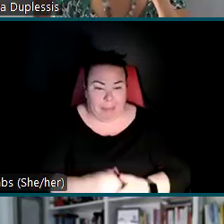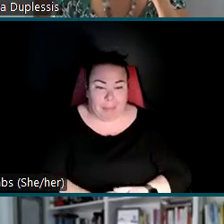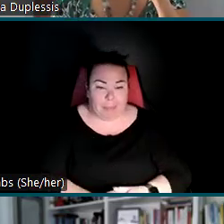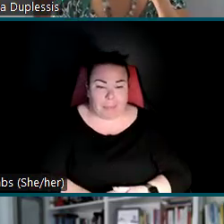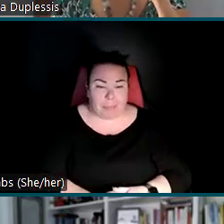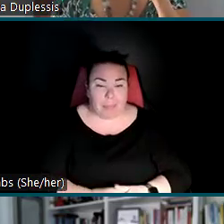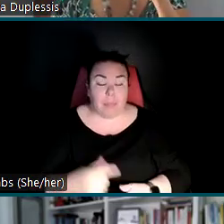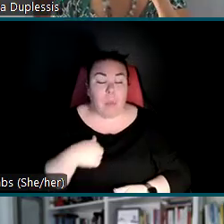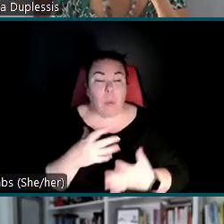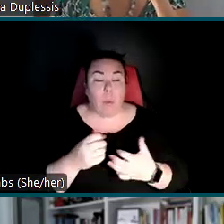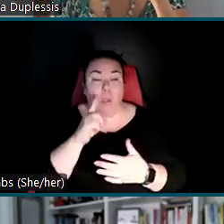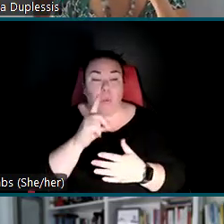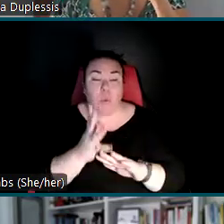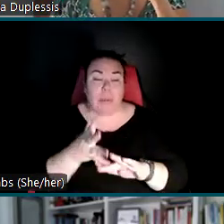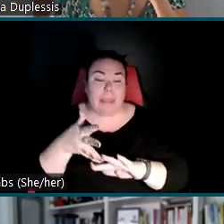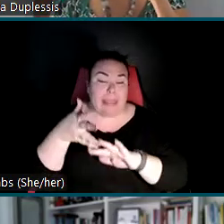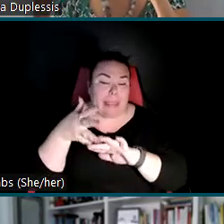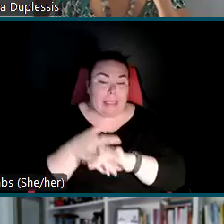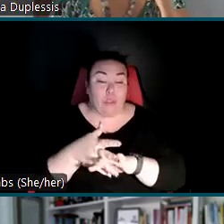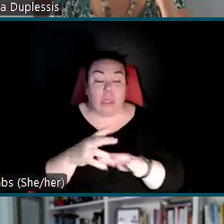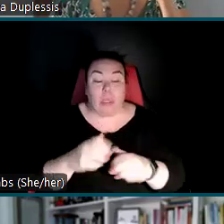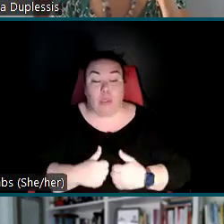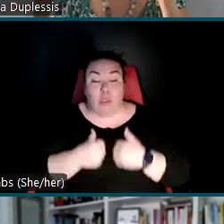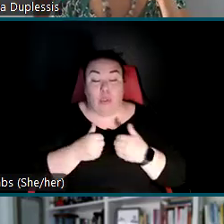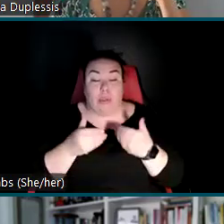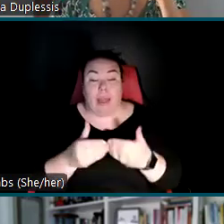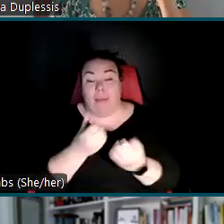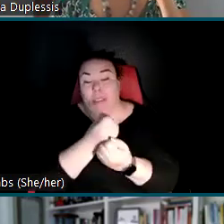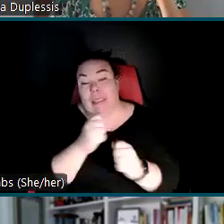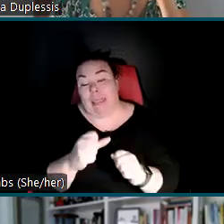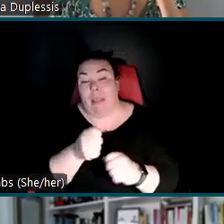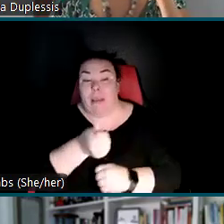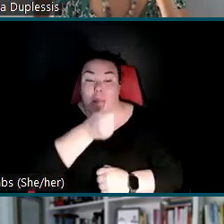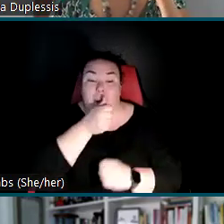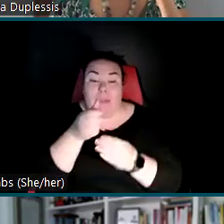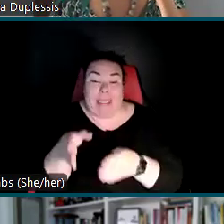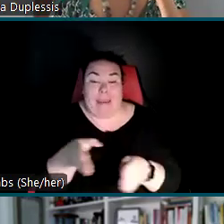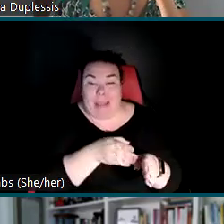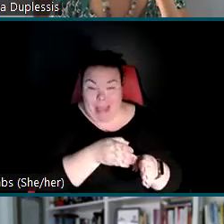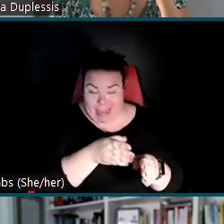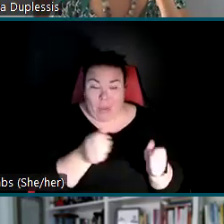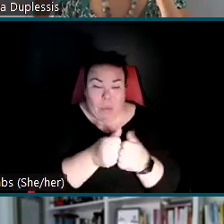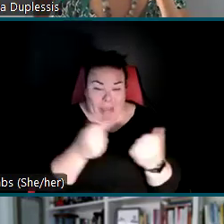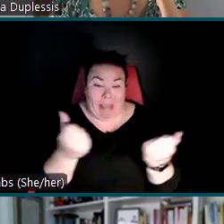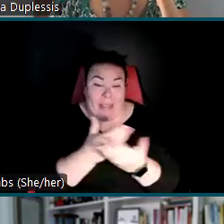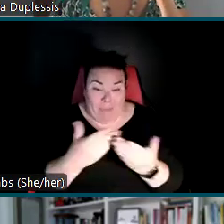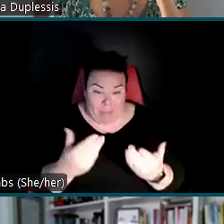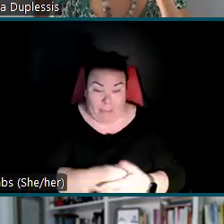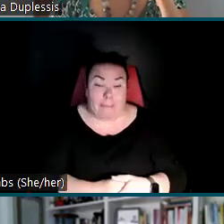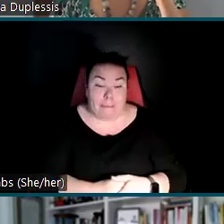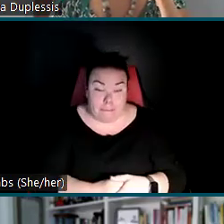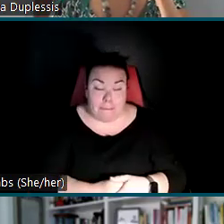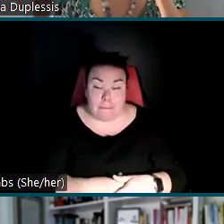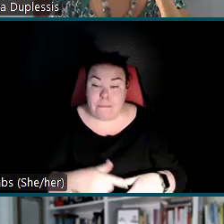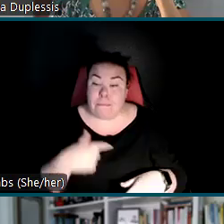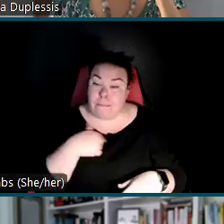the emergency plans and include our victim services providers in that planning process. We need to be working